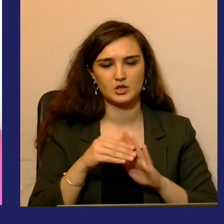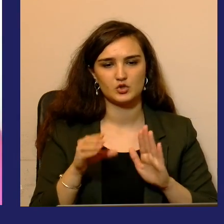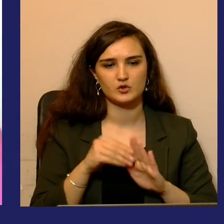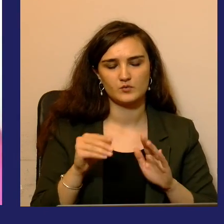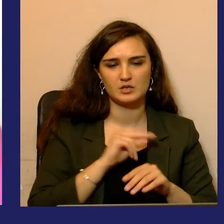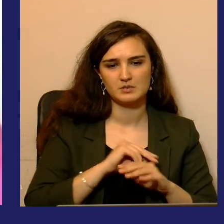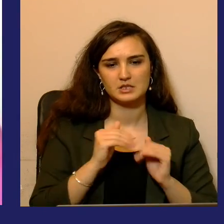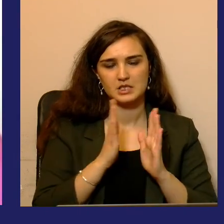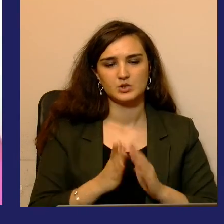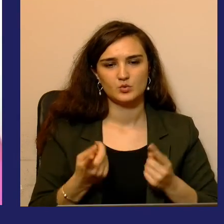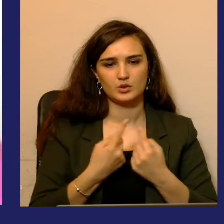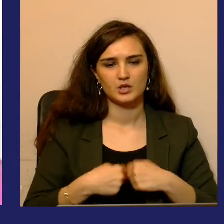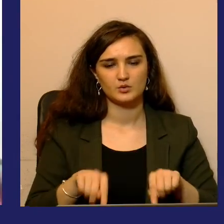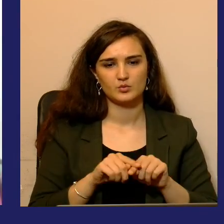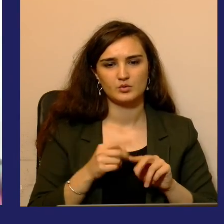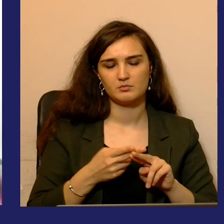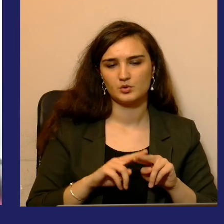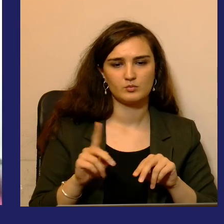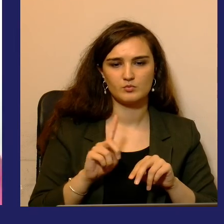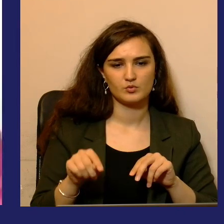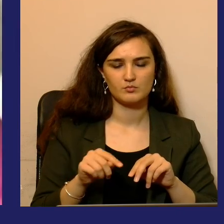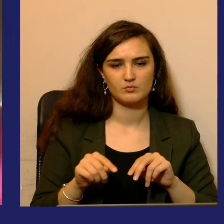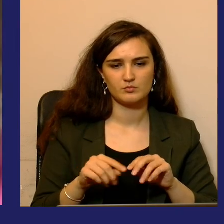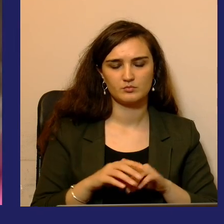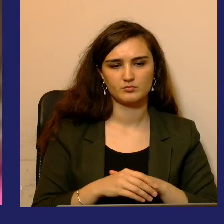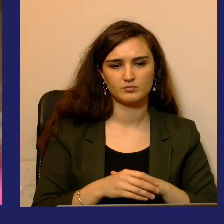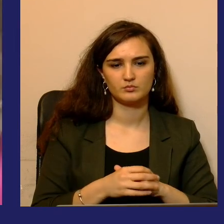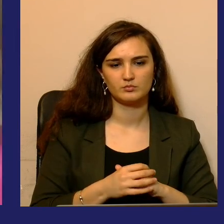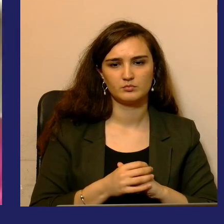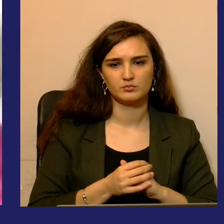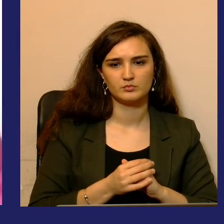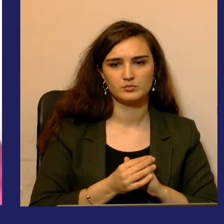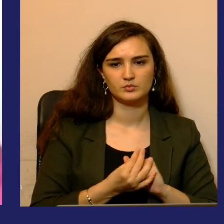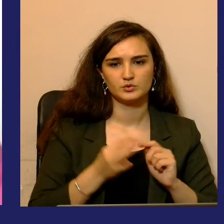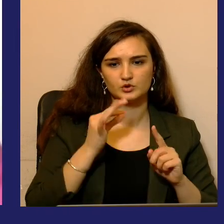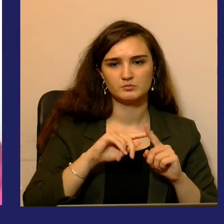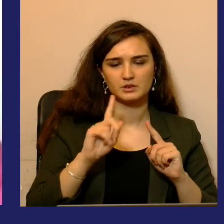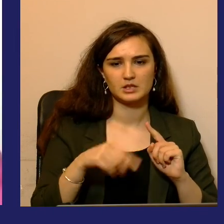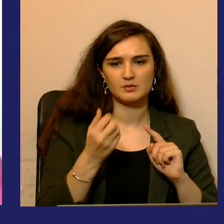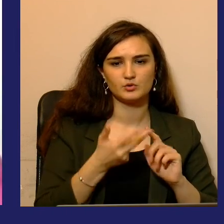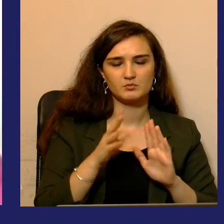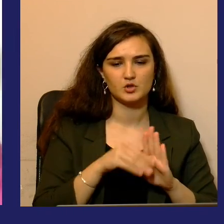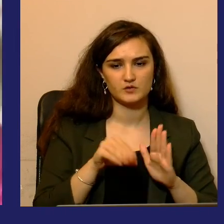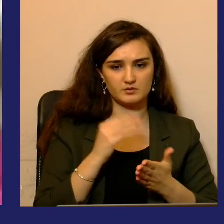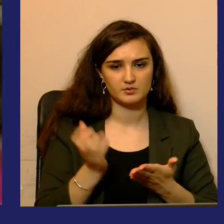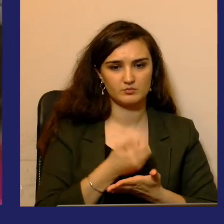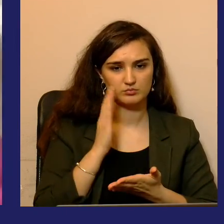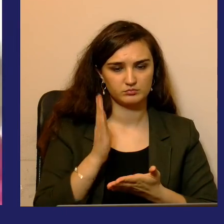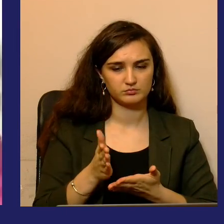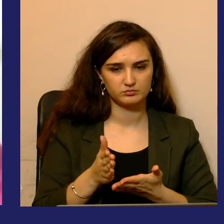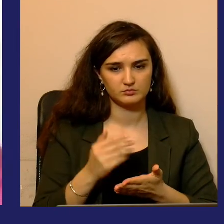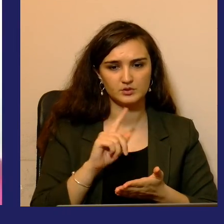Why? Because Morena will win probably for the next several elections. And so what Morena should want is